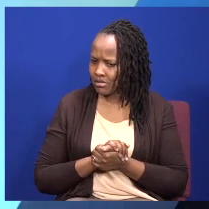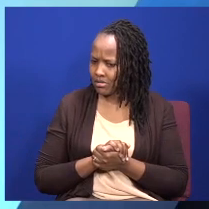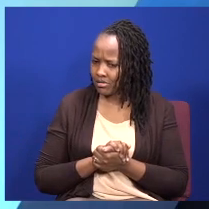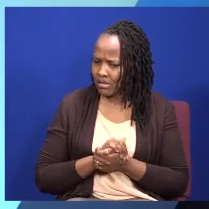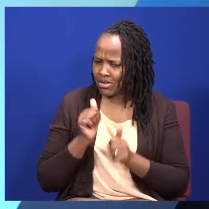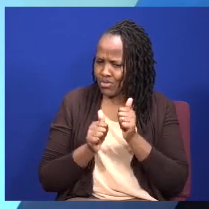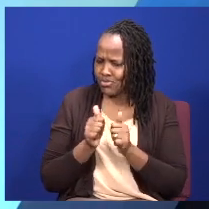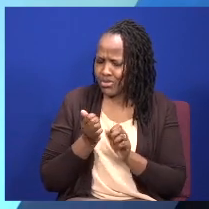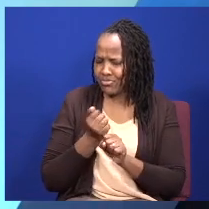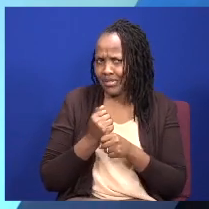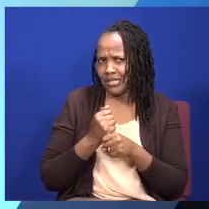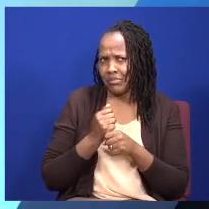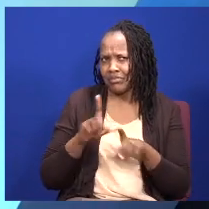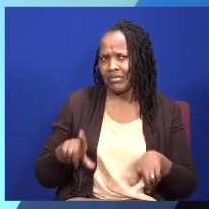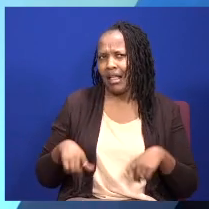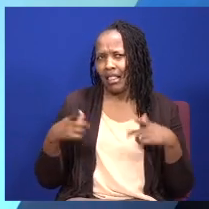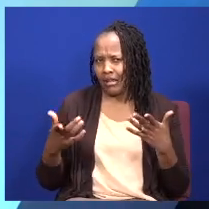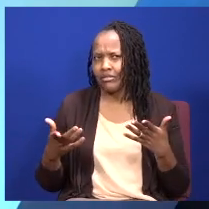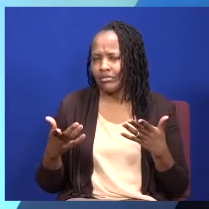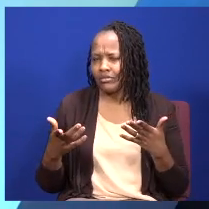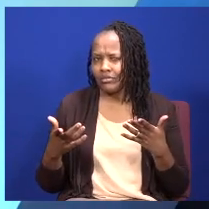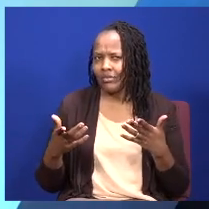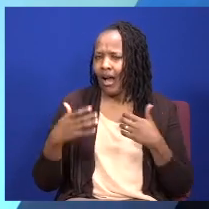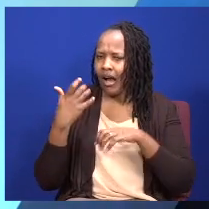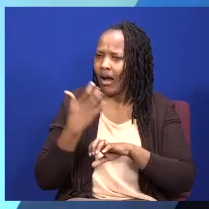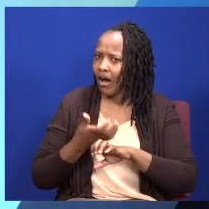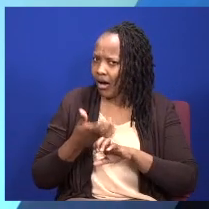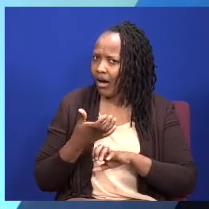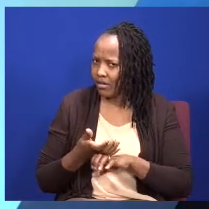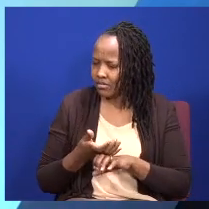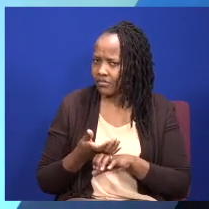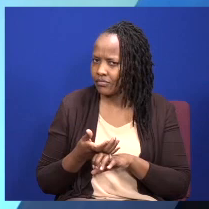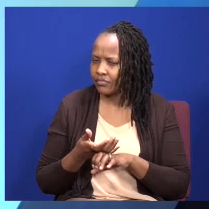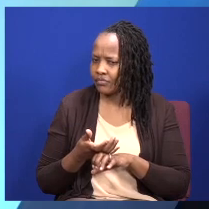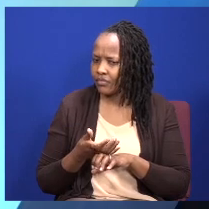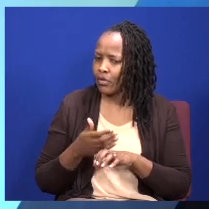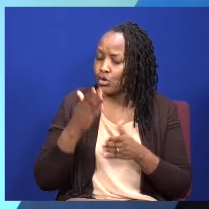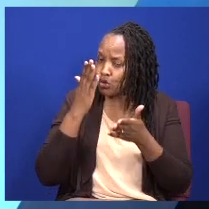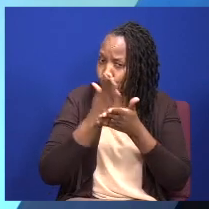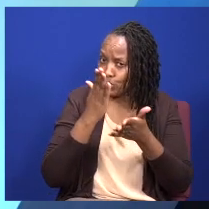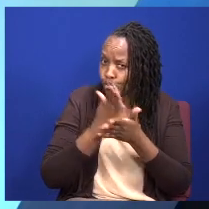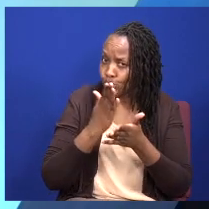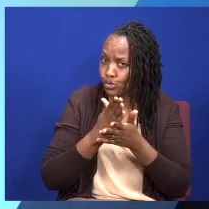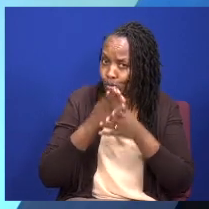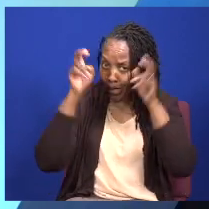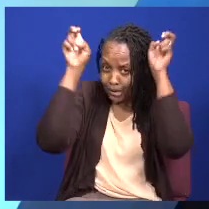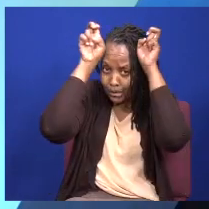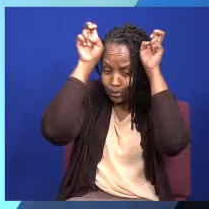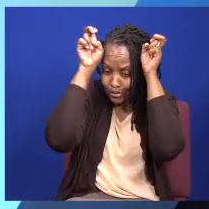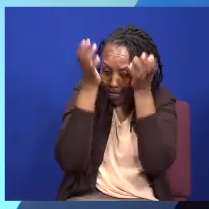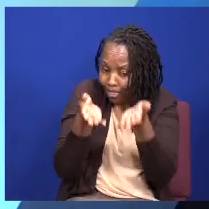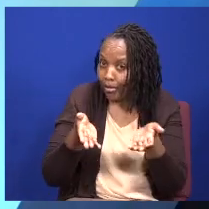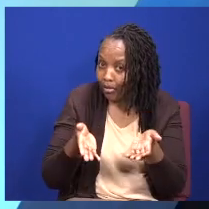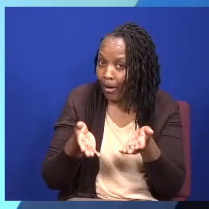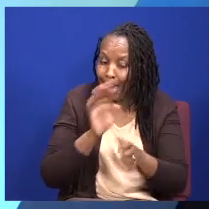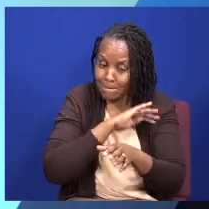our well-being or, you know, things about us or our very existence. So indeed, demons are there and they are